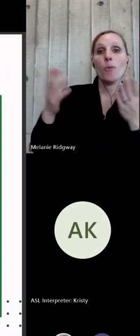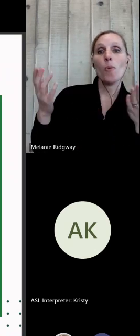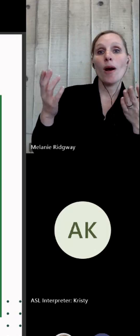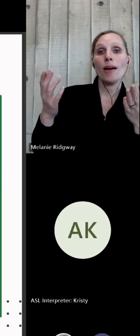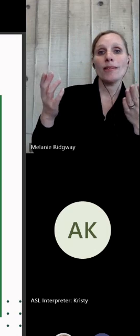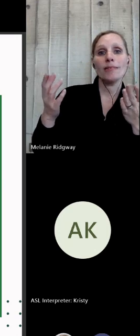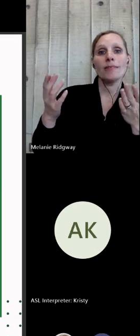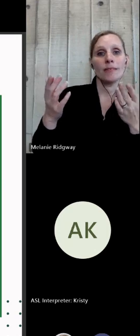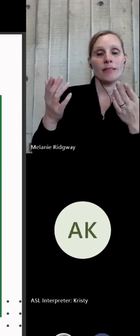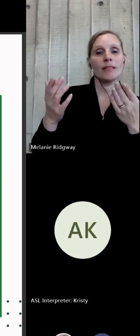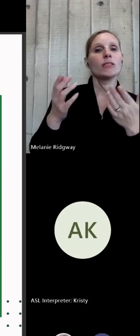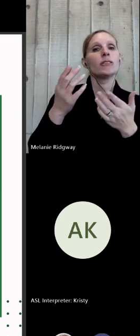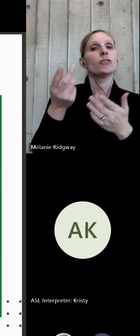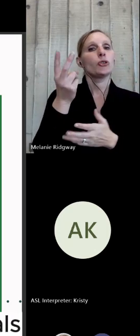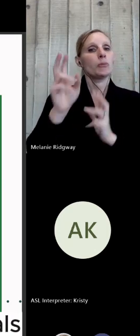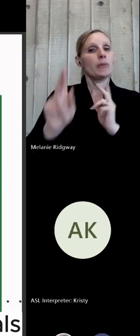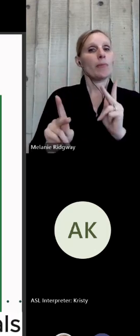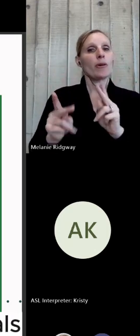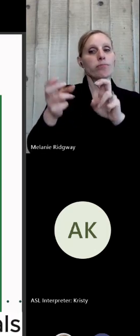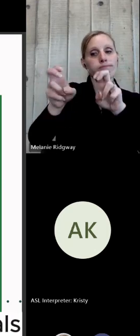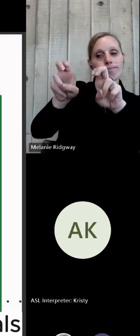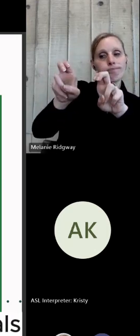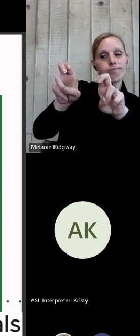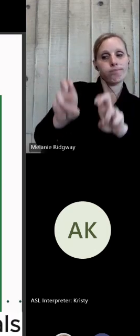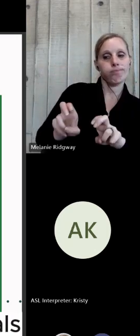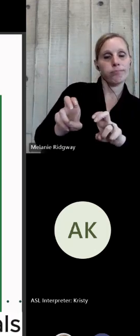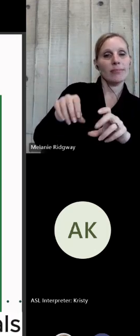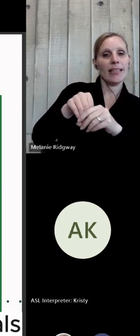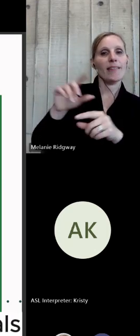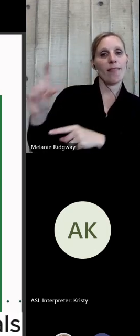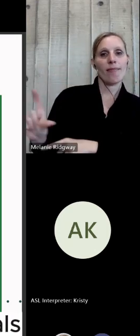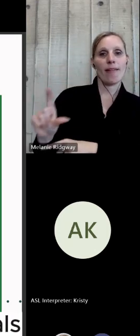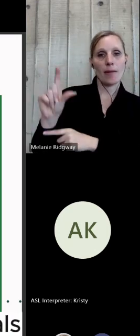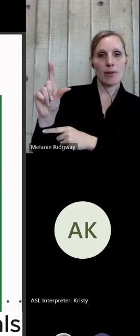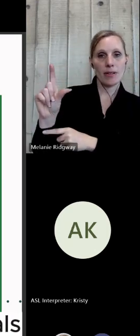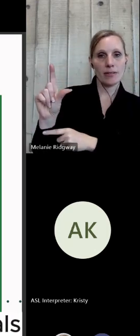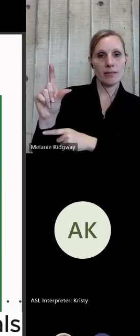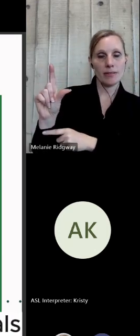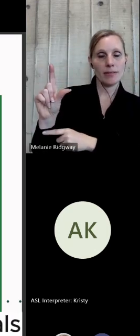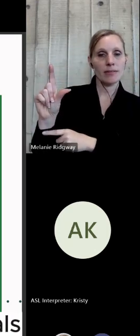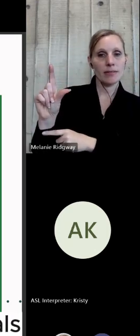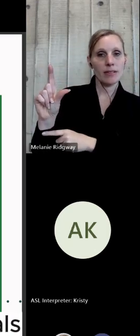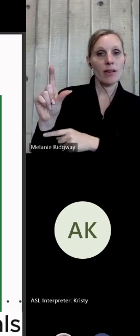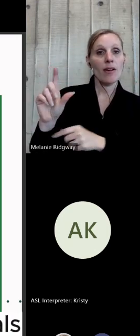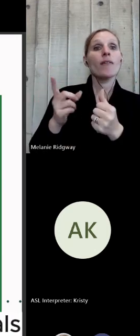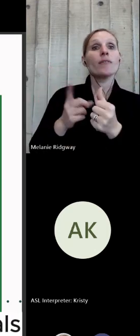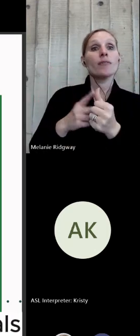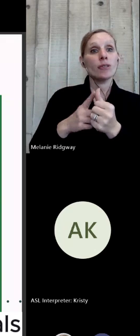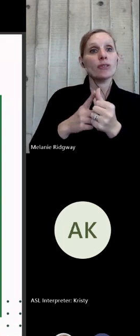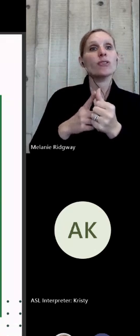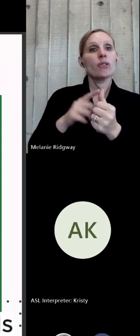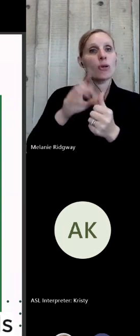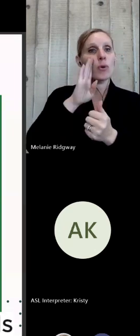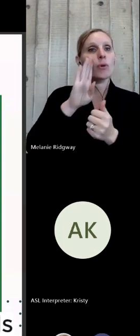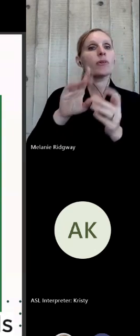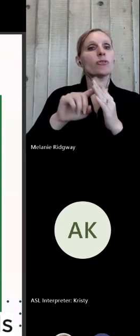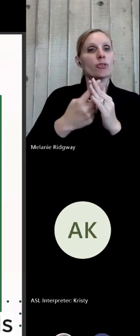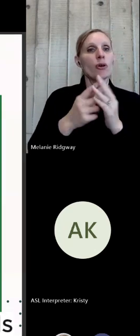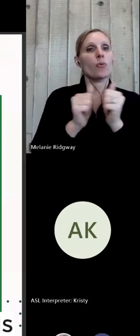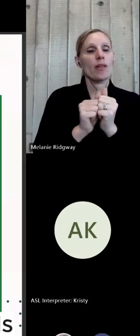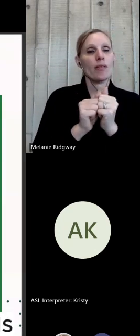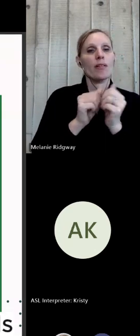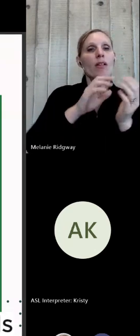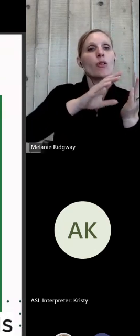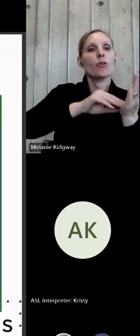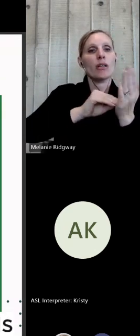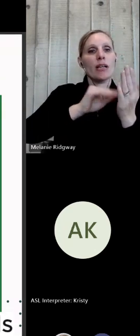a library. First, we are going to start with the learning goals. Next,